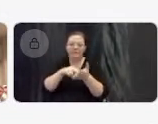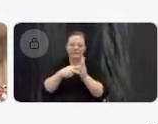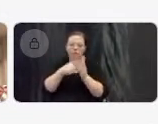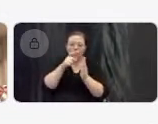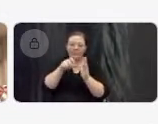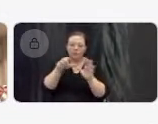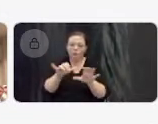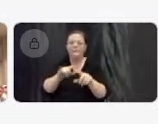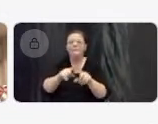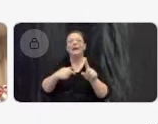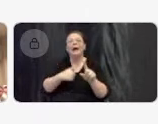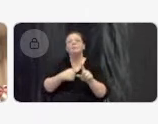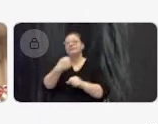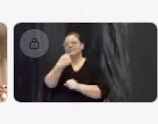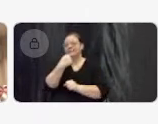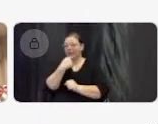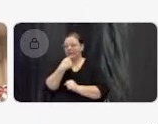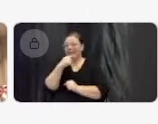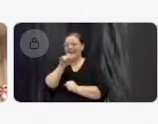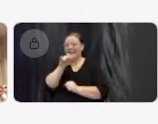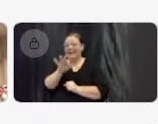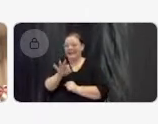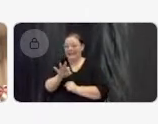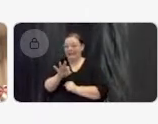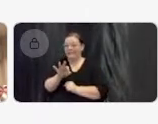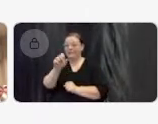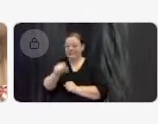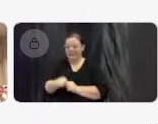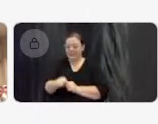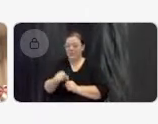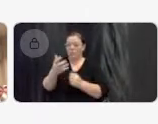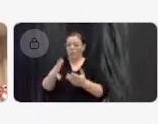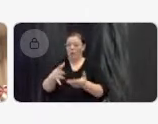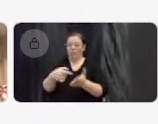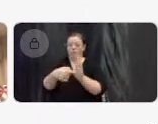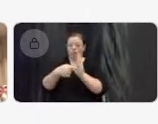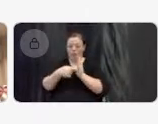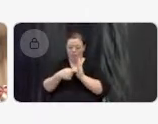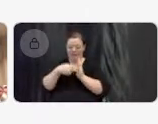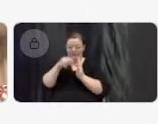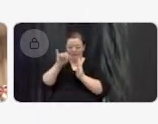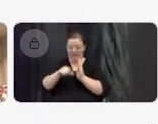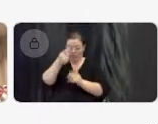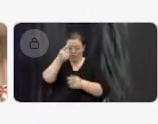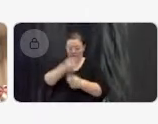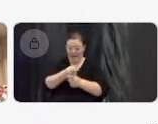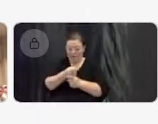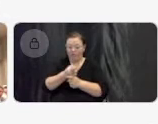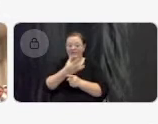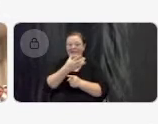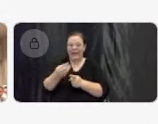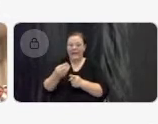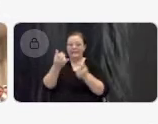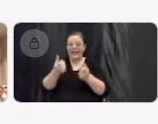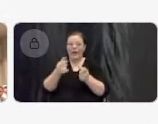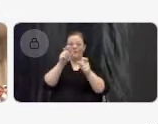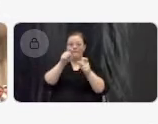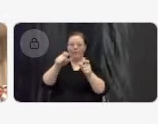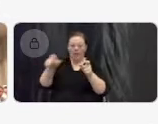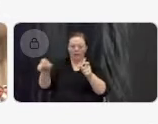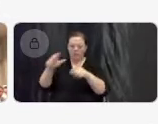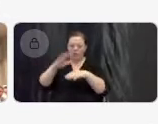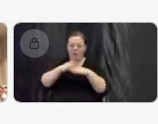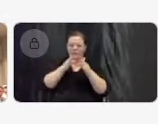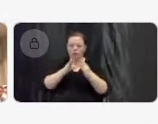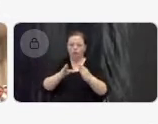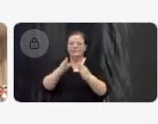saying, if in fact what I have been shown is accurate, and there are lots now on a street that's now